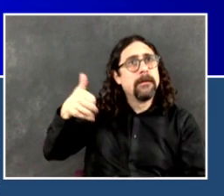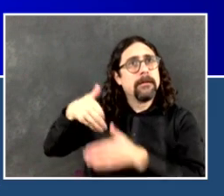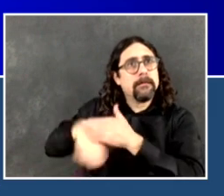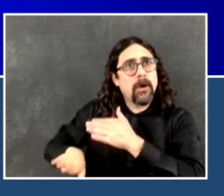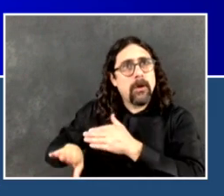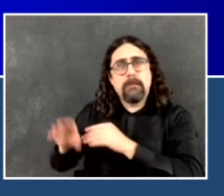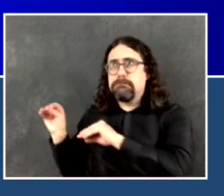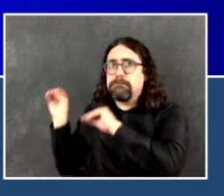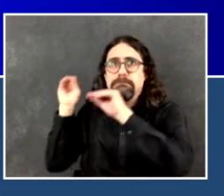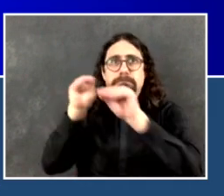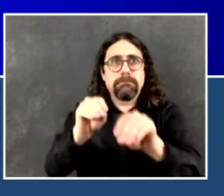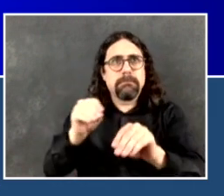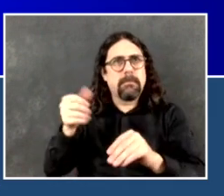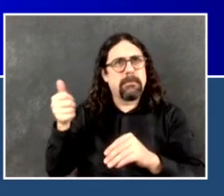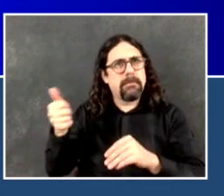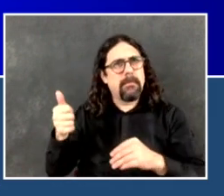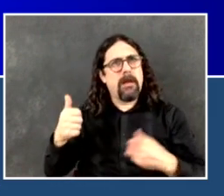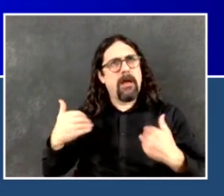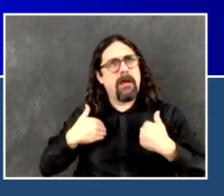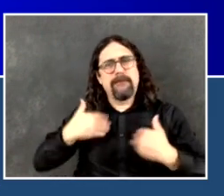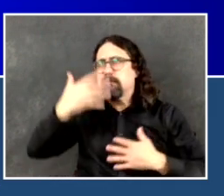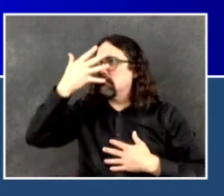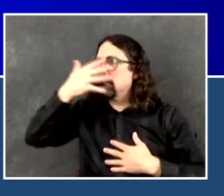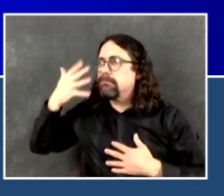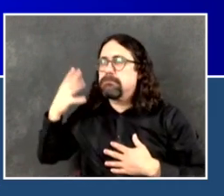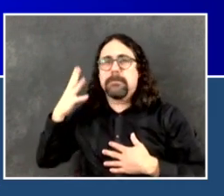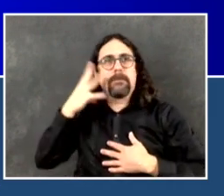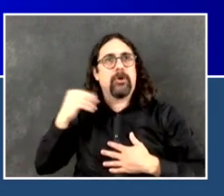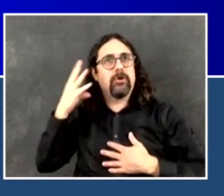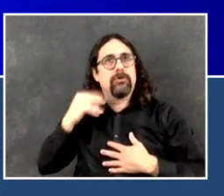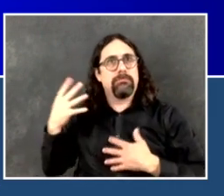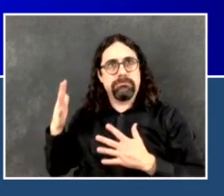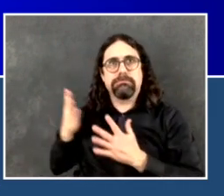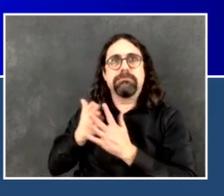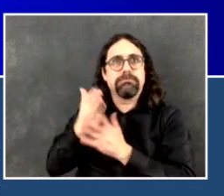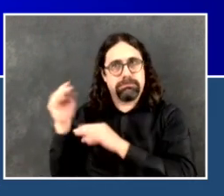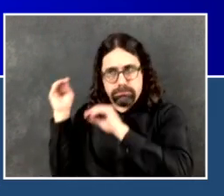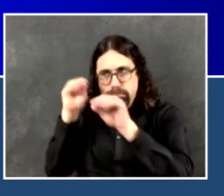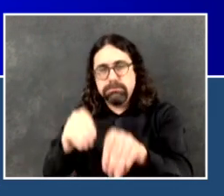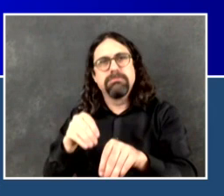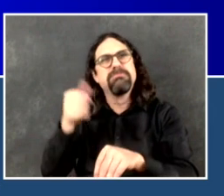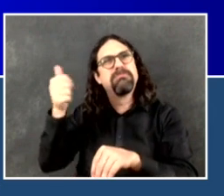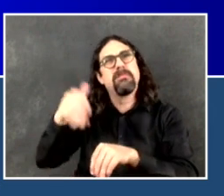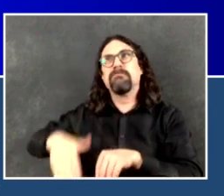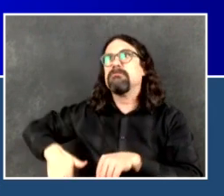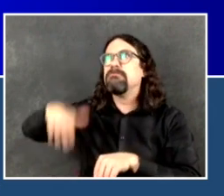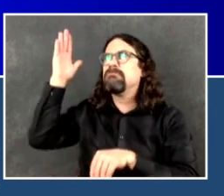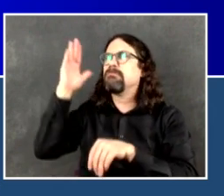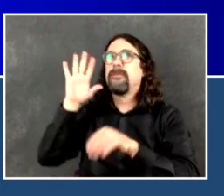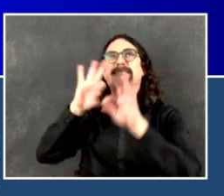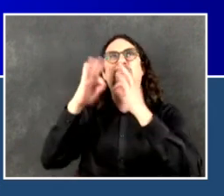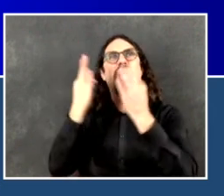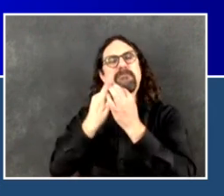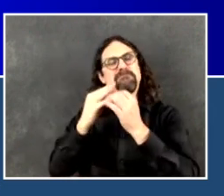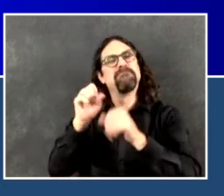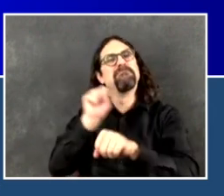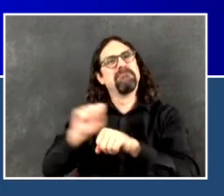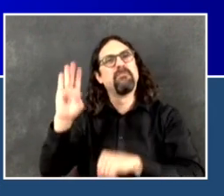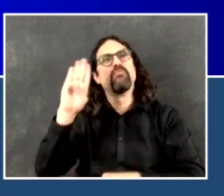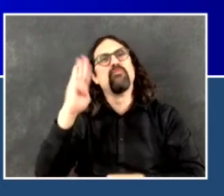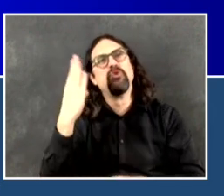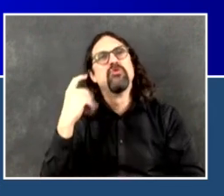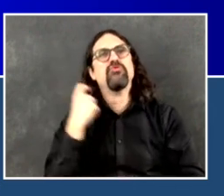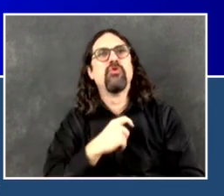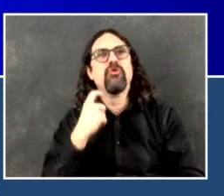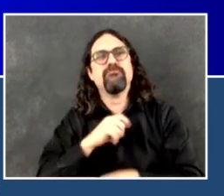also has the extraordinary experience of running a huge organization that's there to serve and uplift working people.